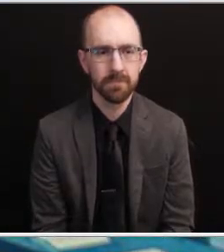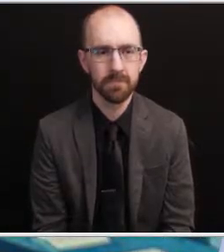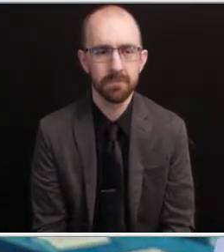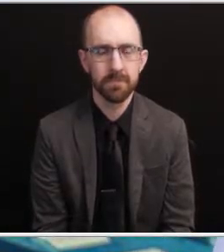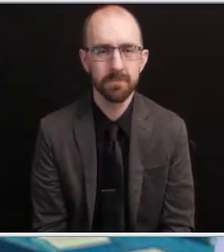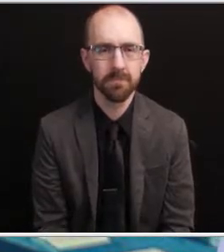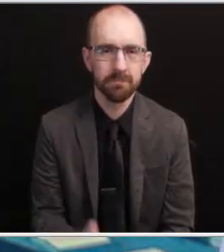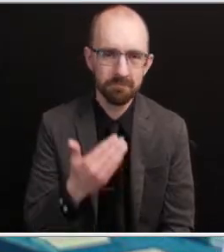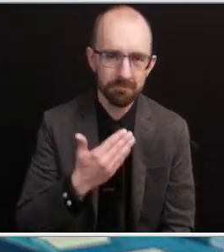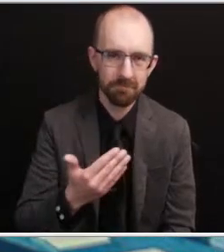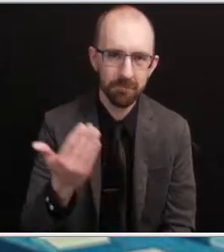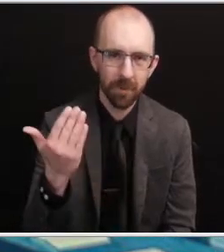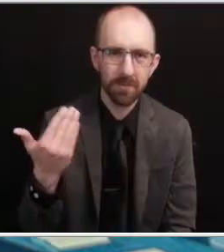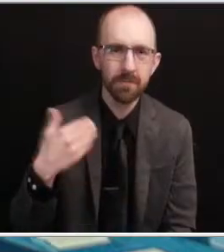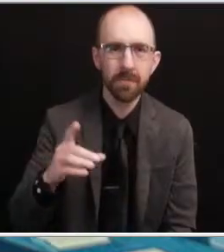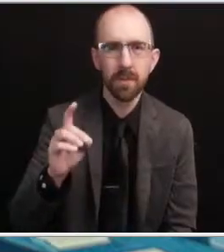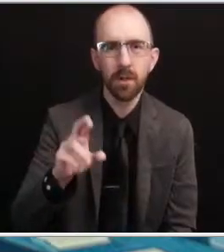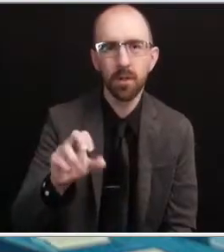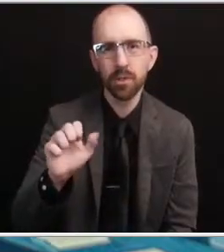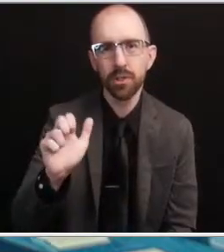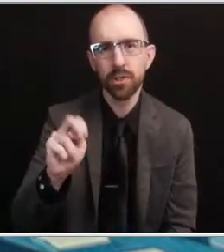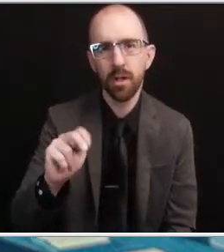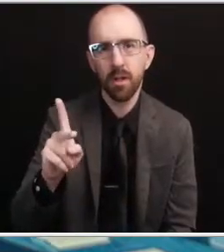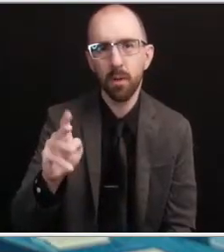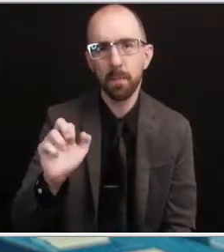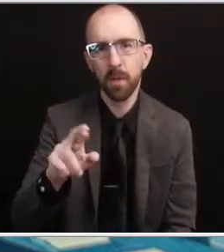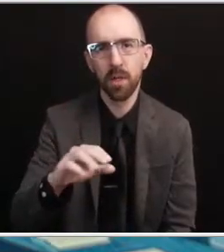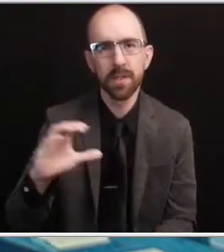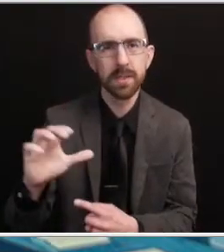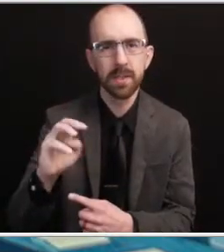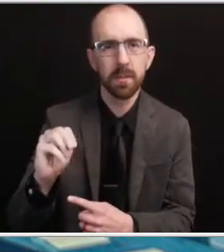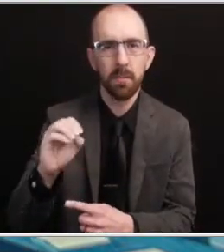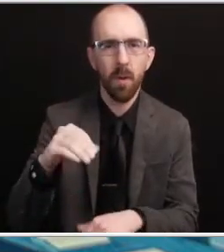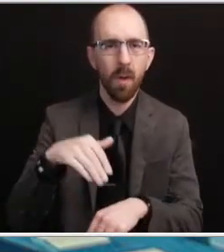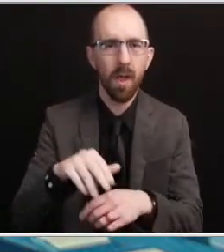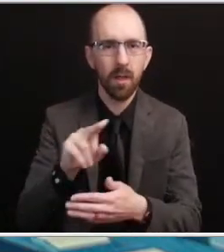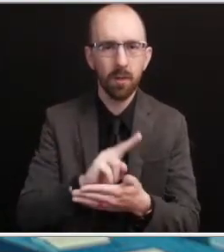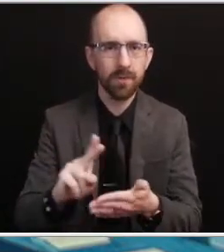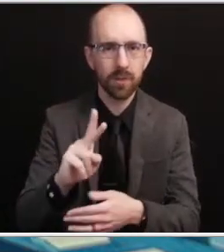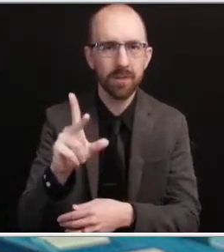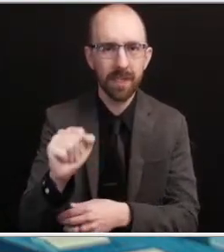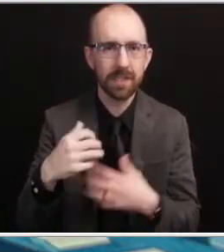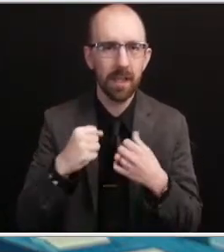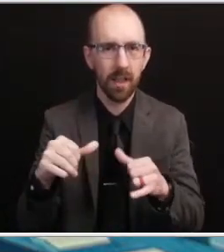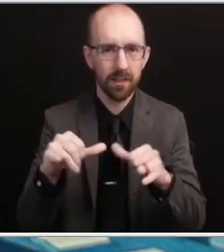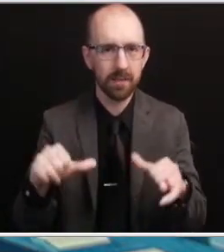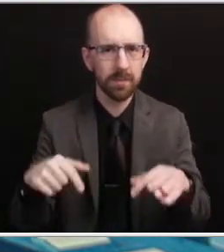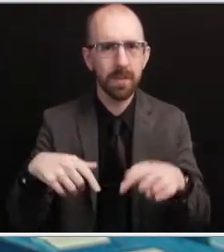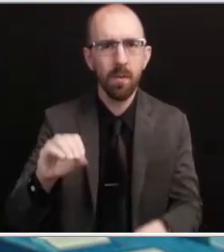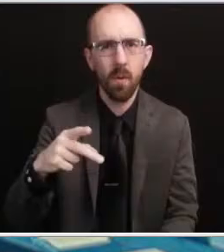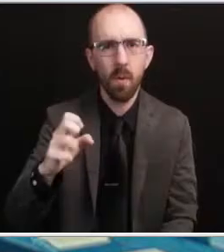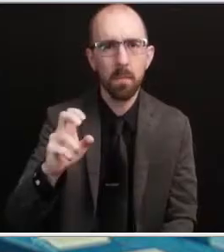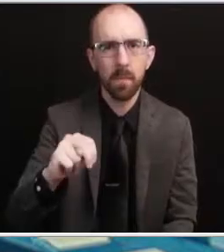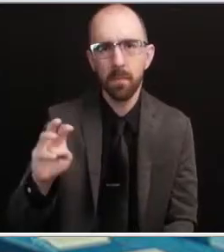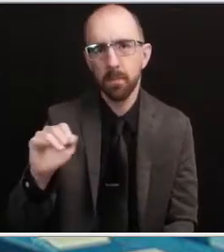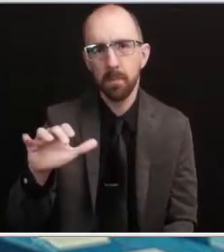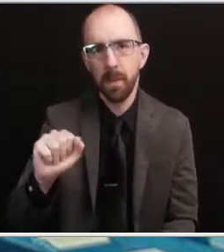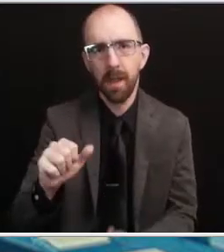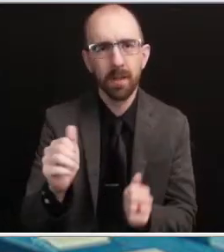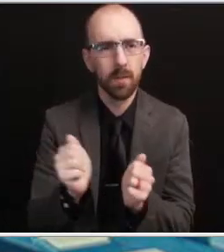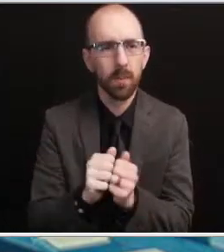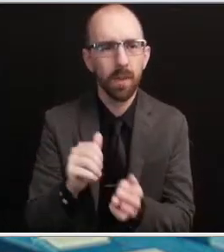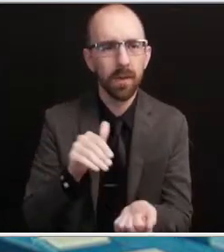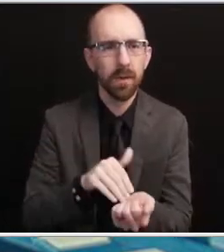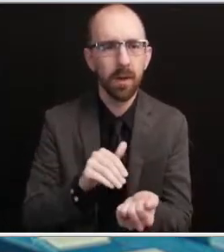Good morning. I'm Dr. Sean Coomer, Chief Medical Officer at the University of Kansas Health System. This is Open Mics with Dr. Coomer. Today we are talking